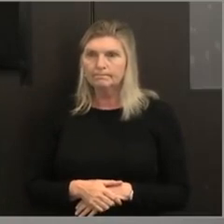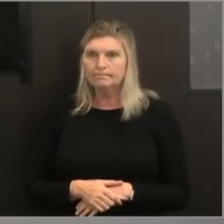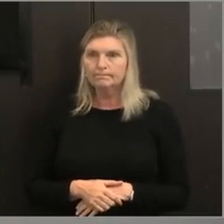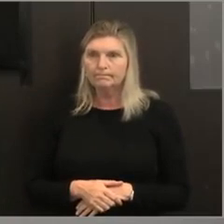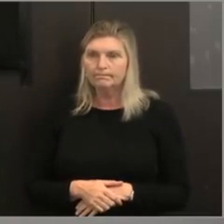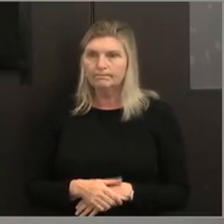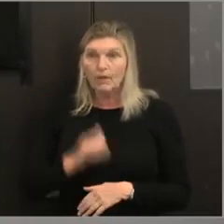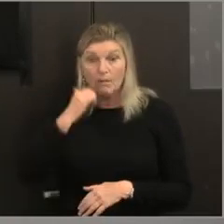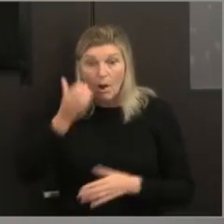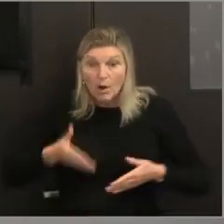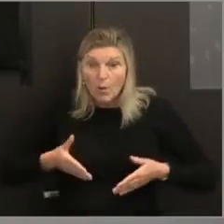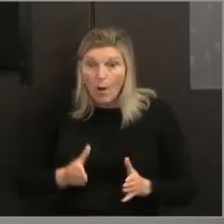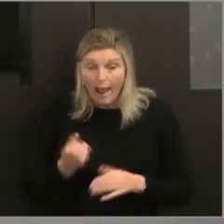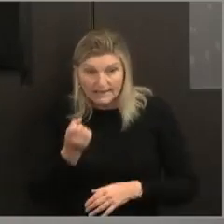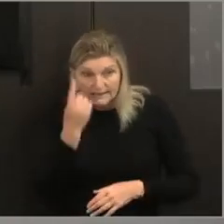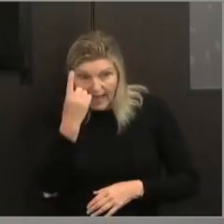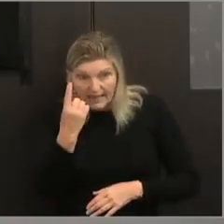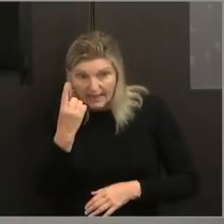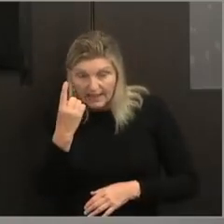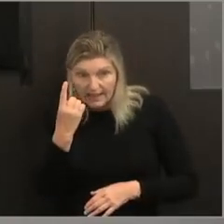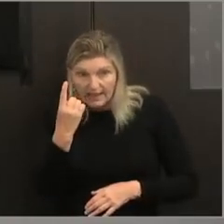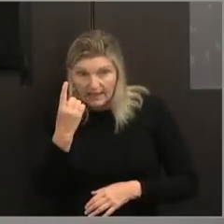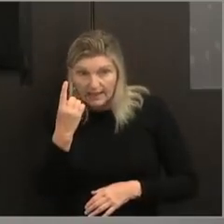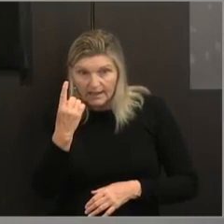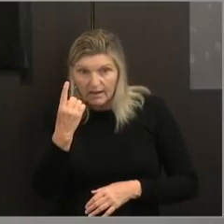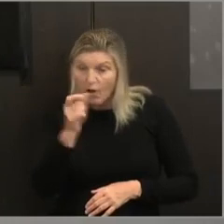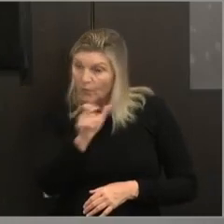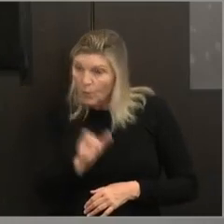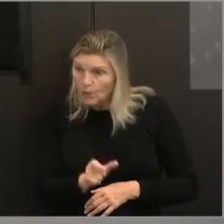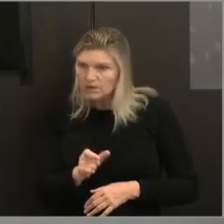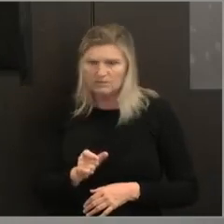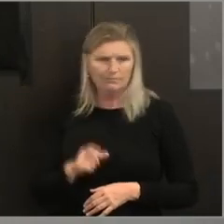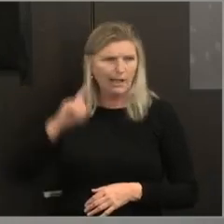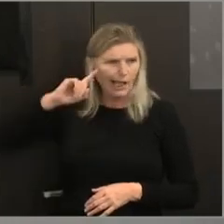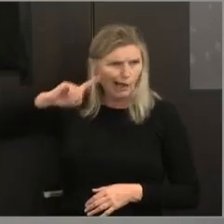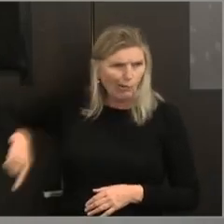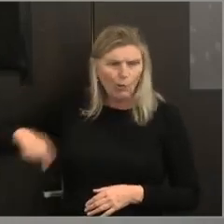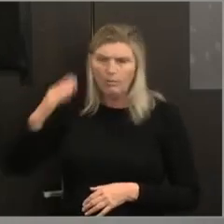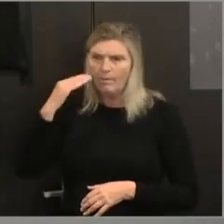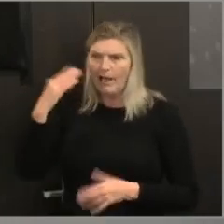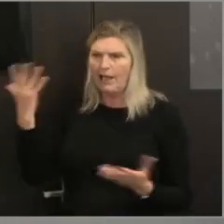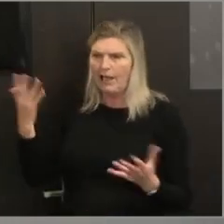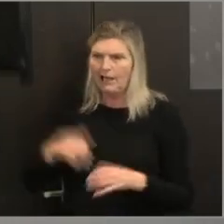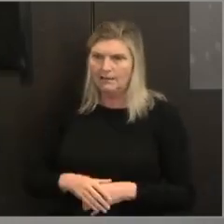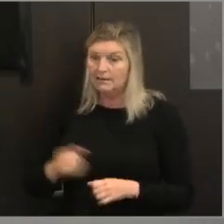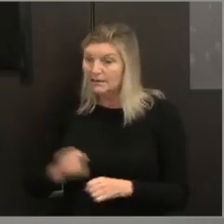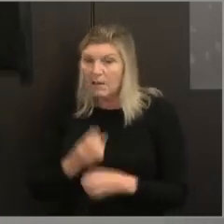been dismissed in the colonising history since 1840 does not invalidate